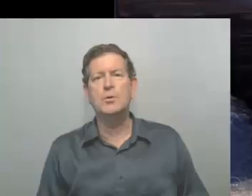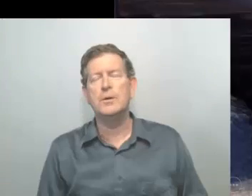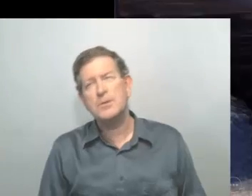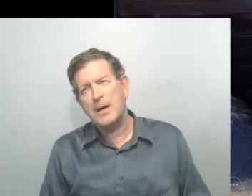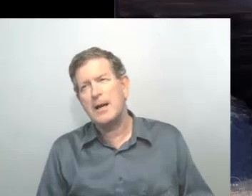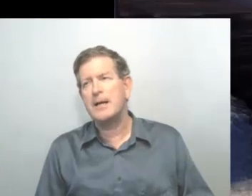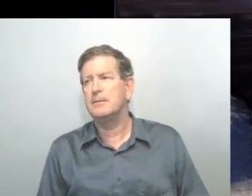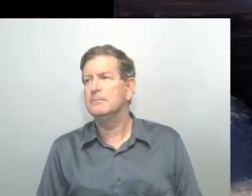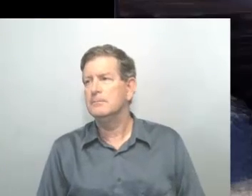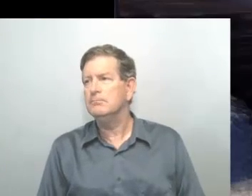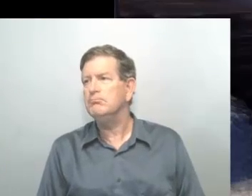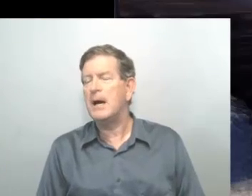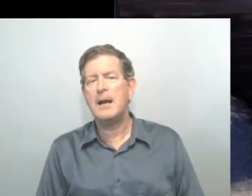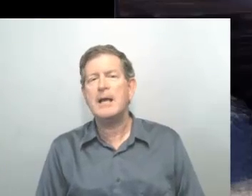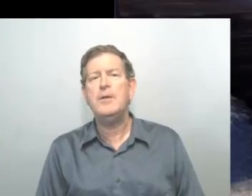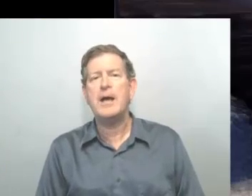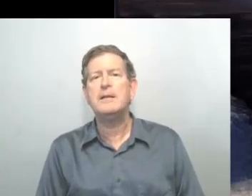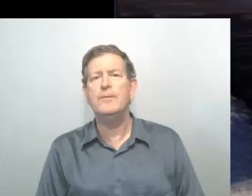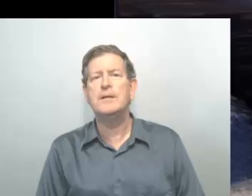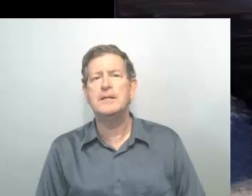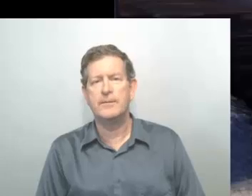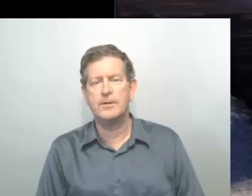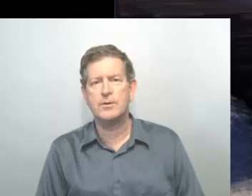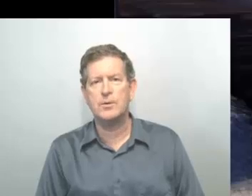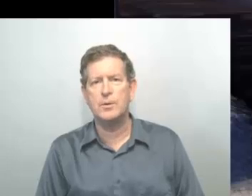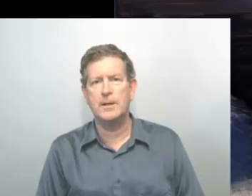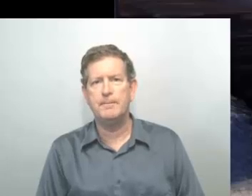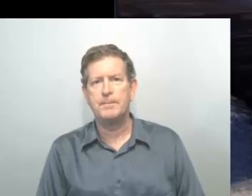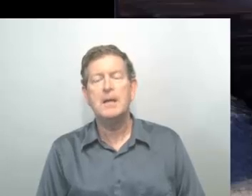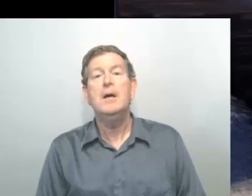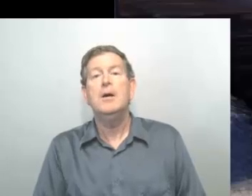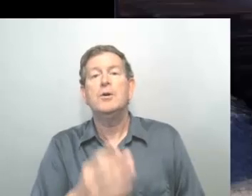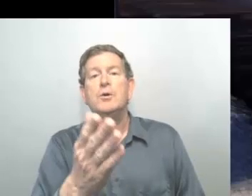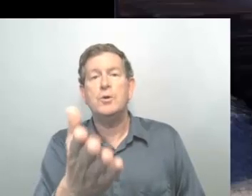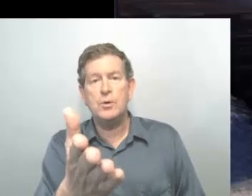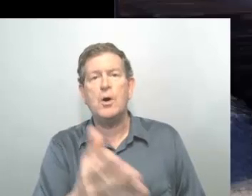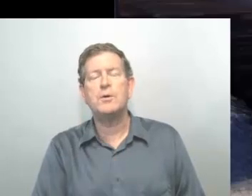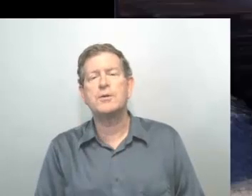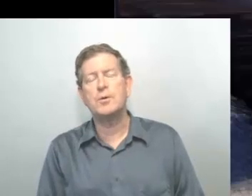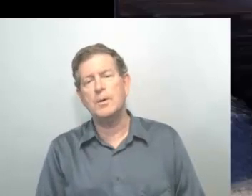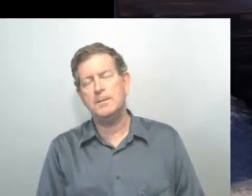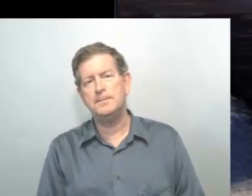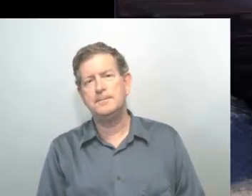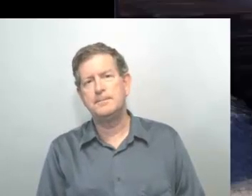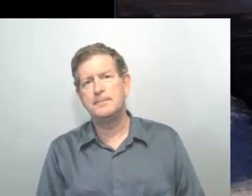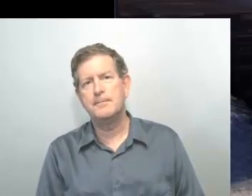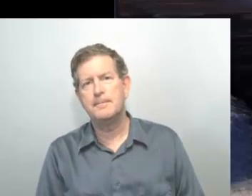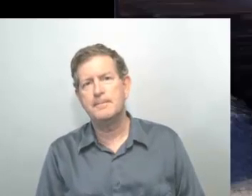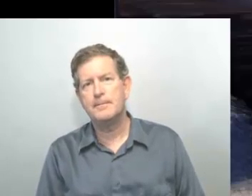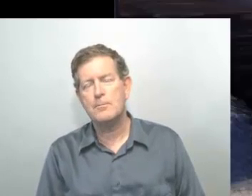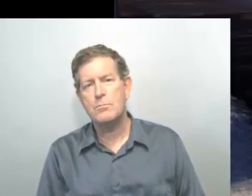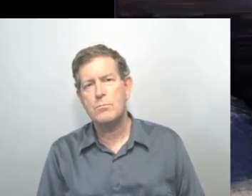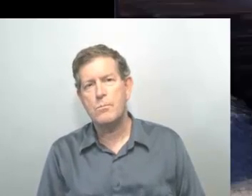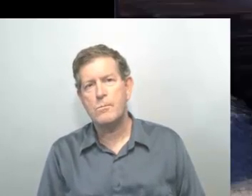in the school, so I like the activities of the school. Do you go to school?